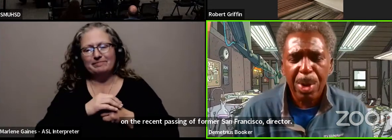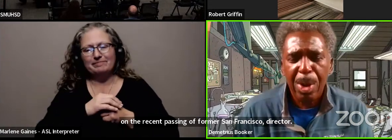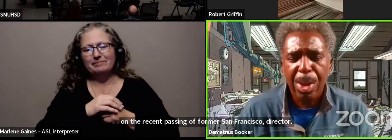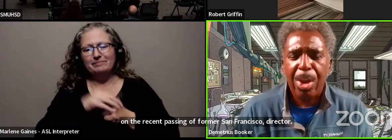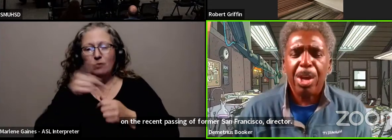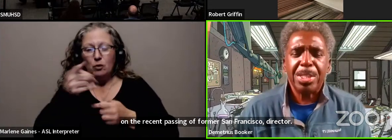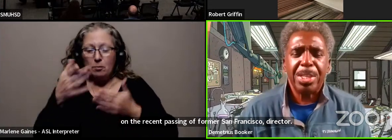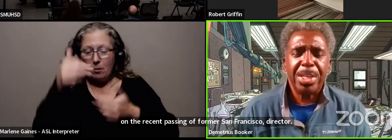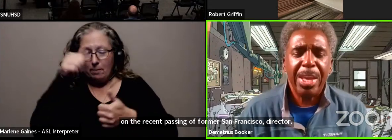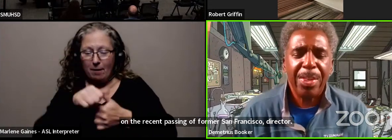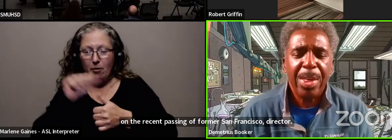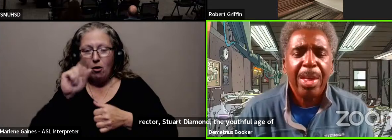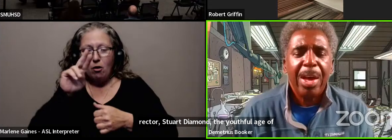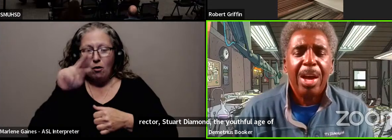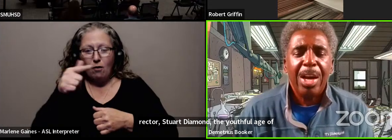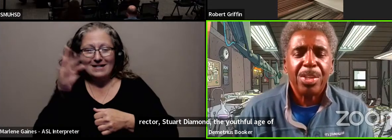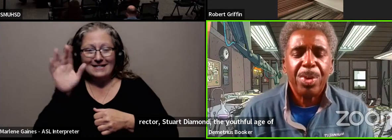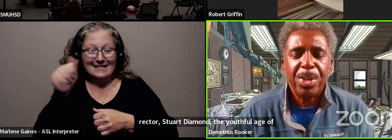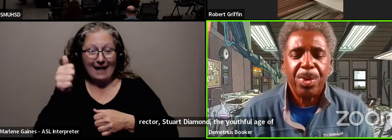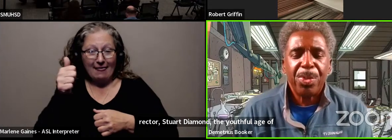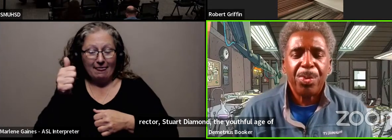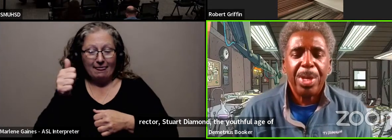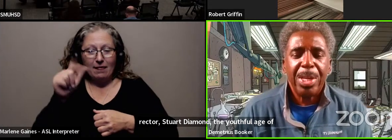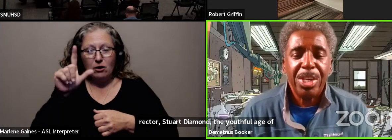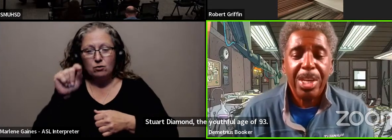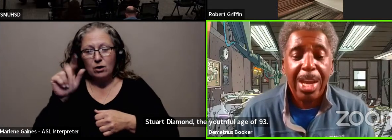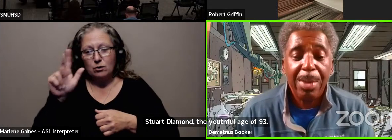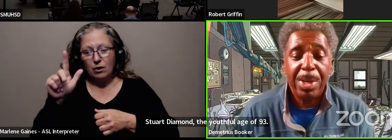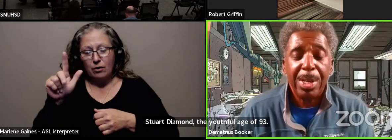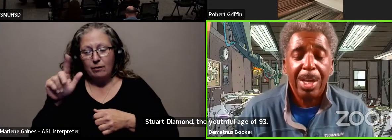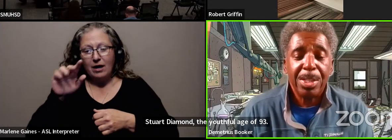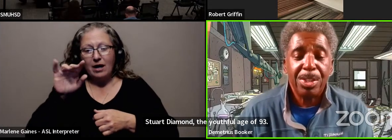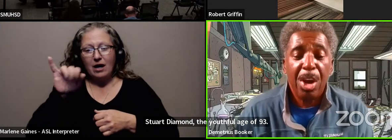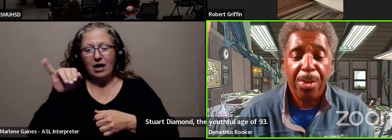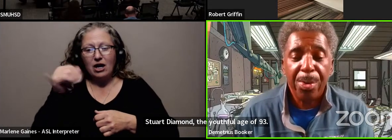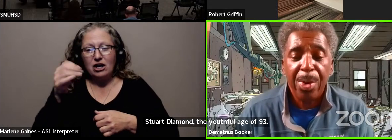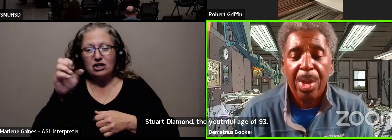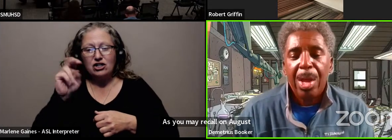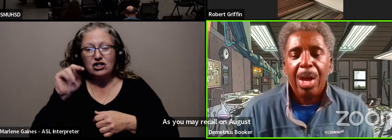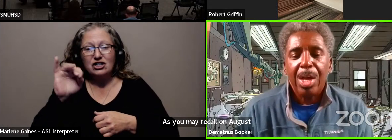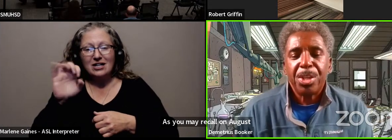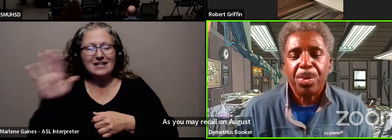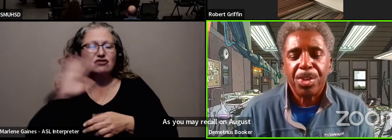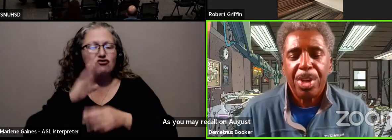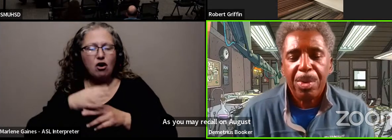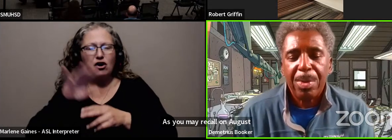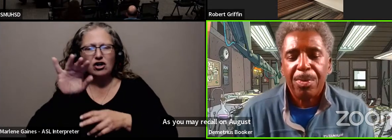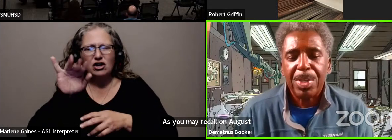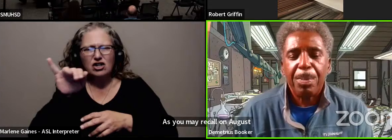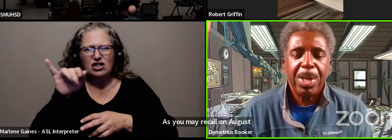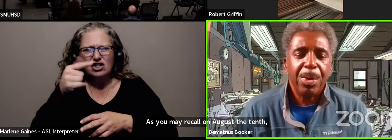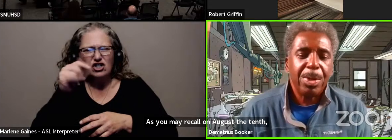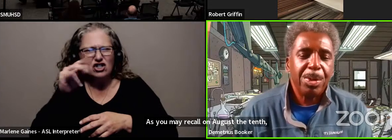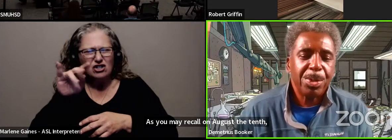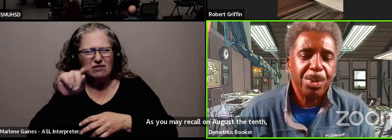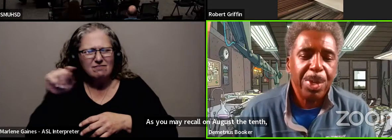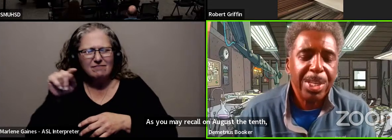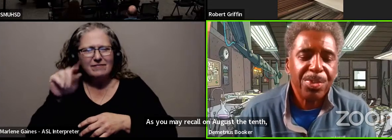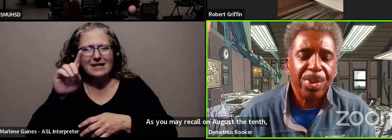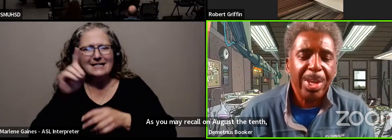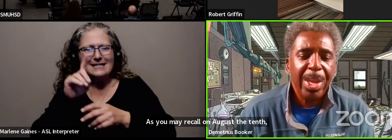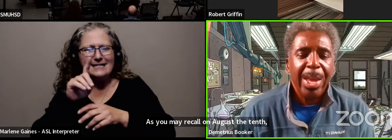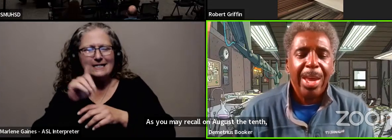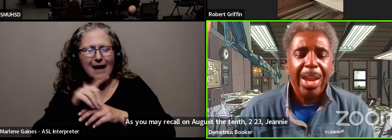As you may recall, on August the 10th, 2023, Jeannie Diamond, his daughter, shared a summary of San Mateo Adult